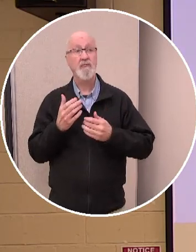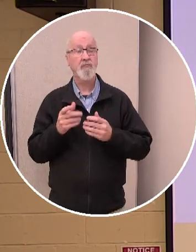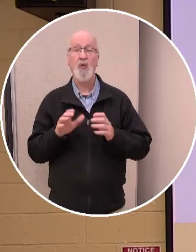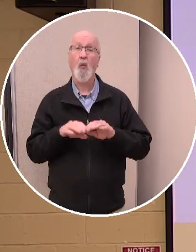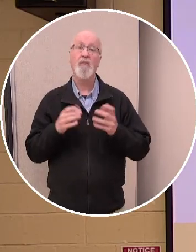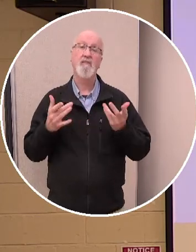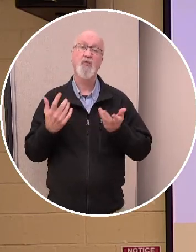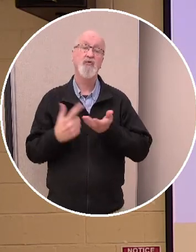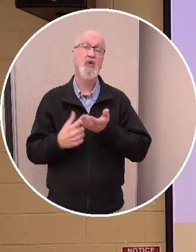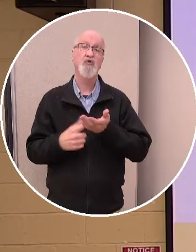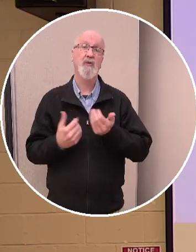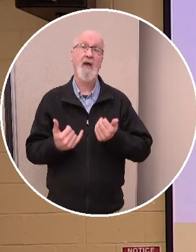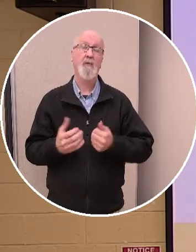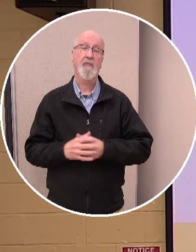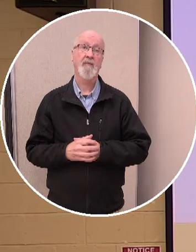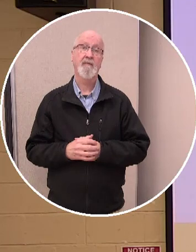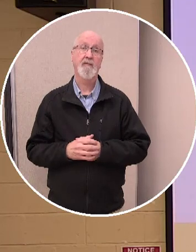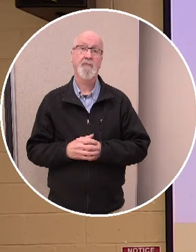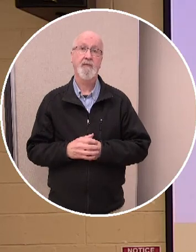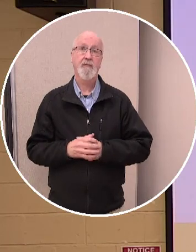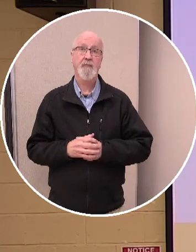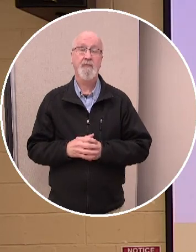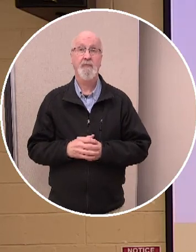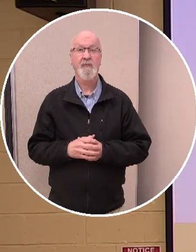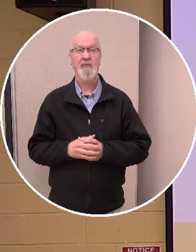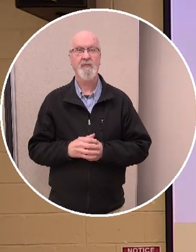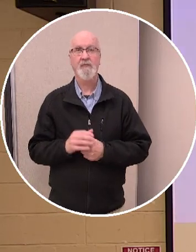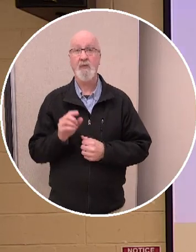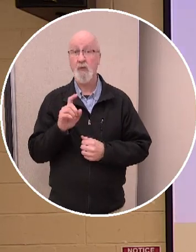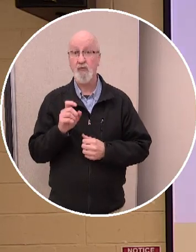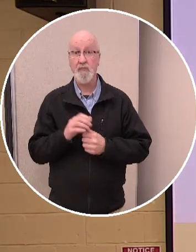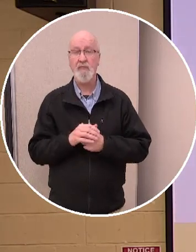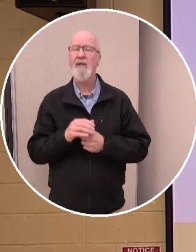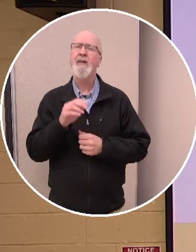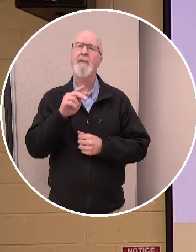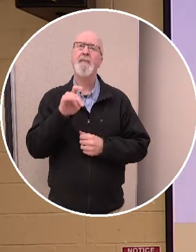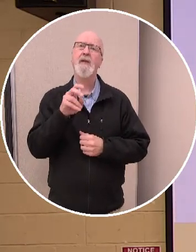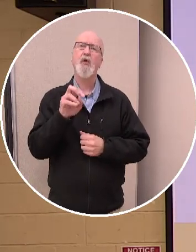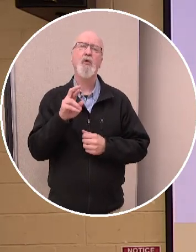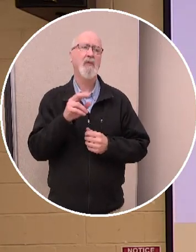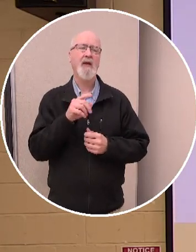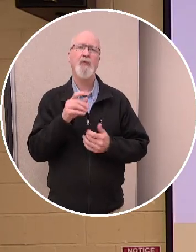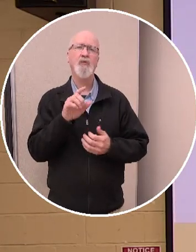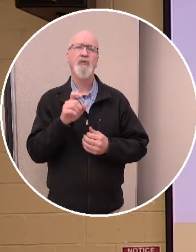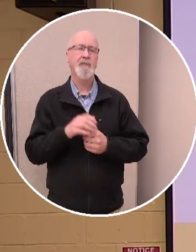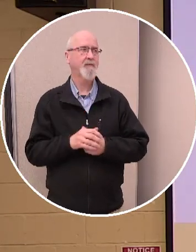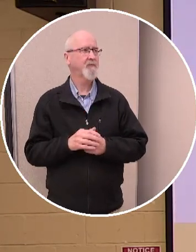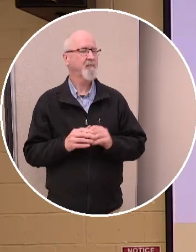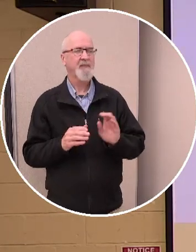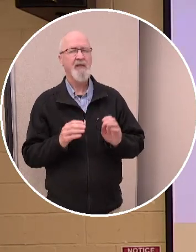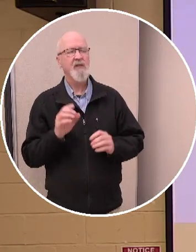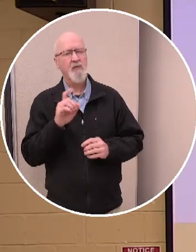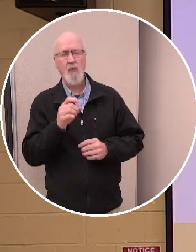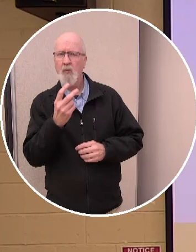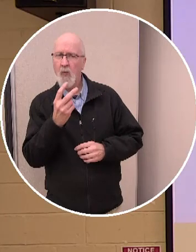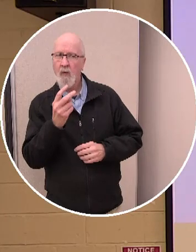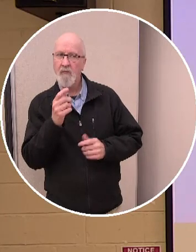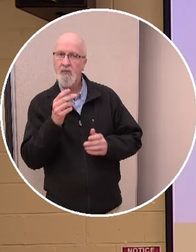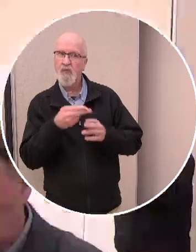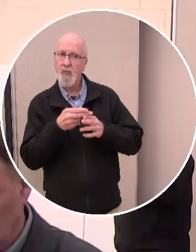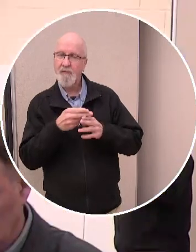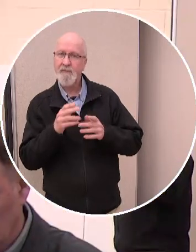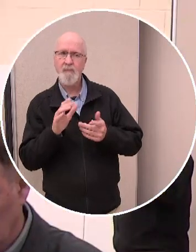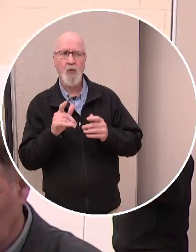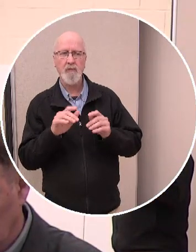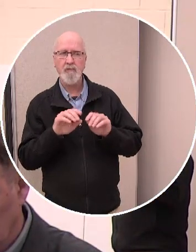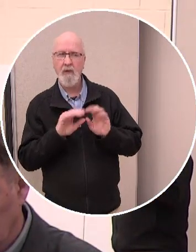always are. Any, okay, Peter has a question regarding? Yeah, just two quick questions, if you could